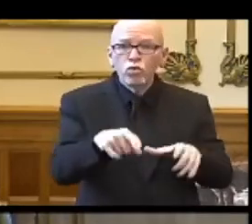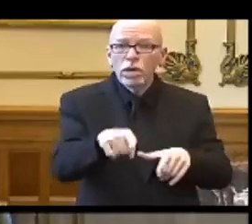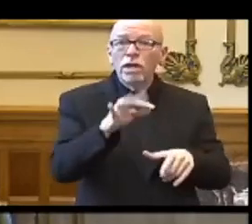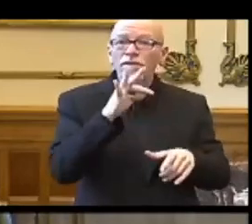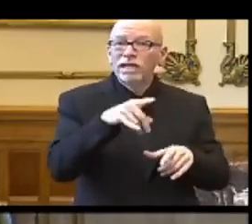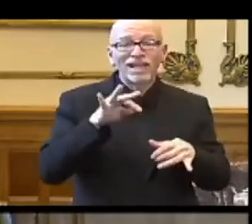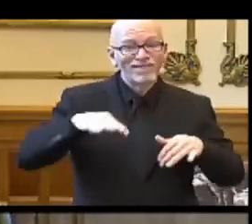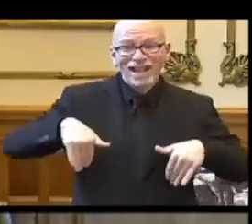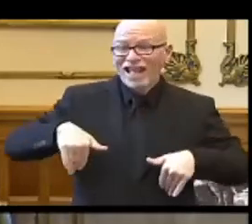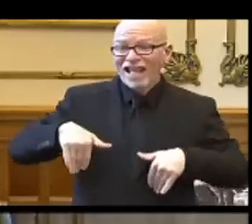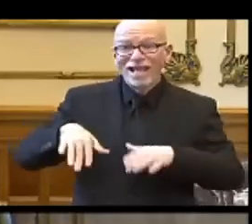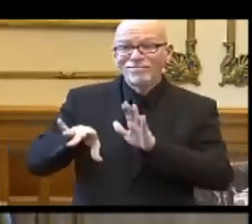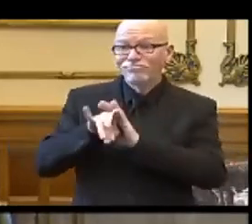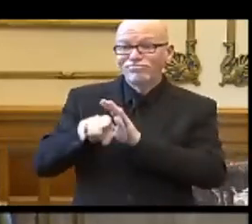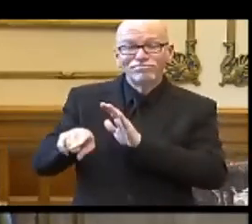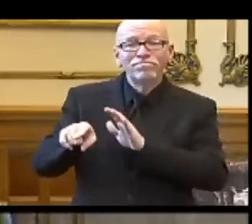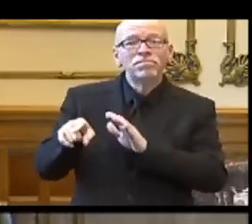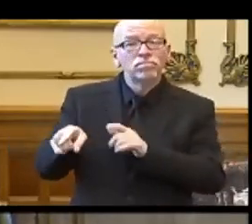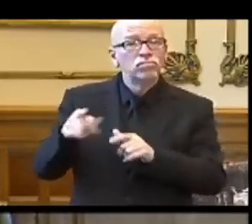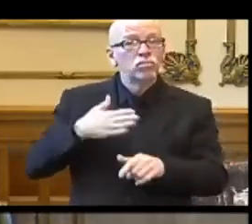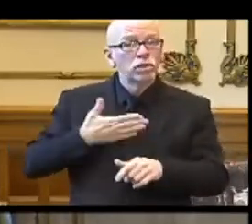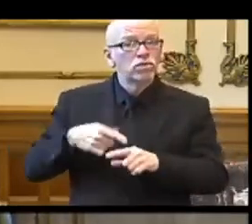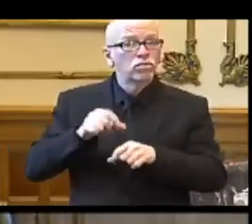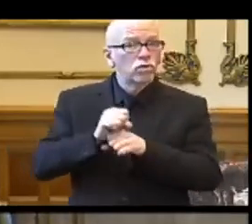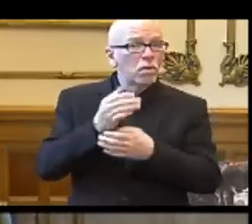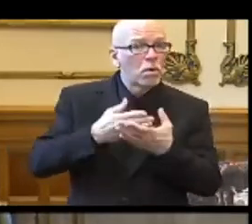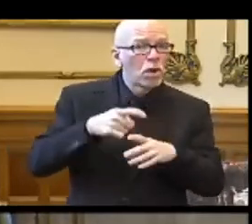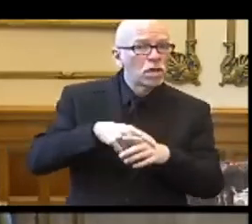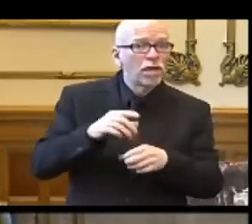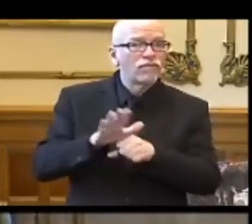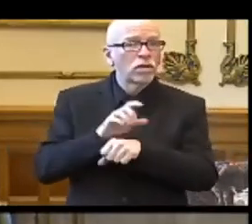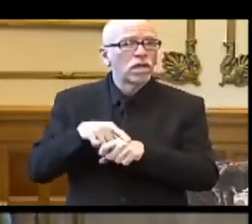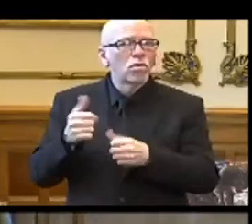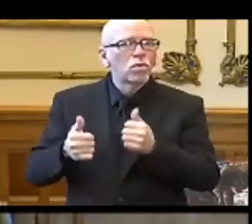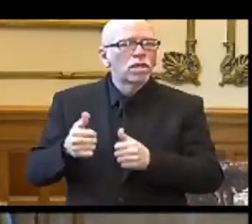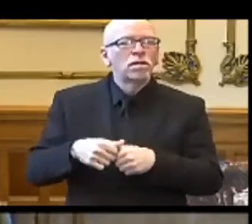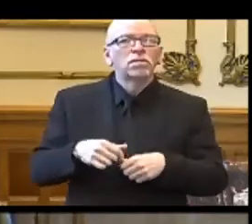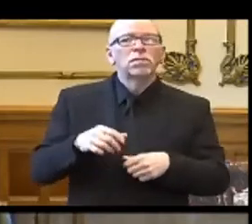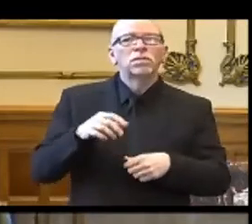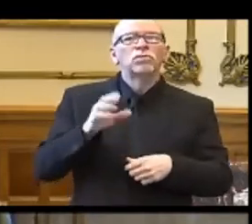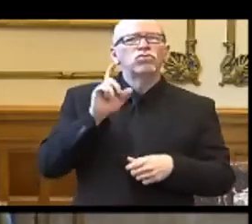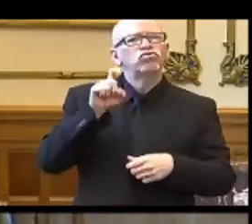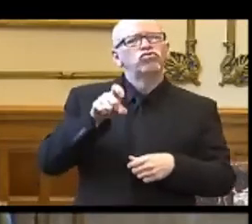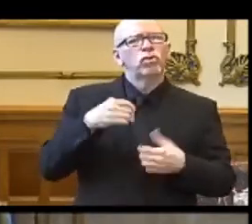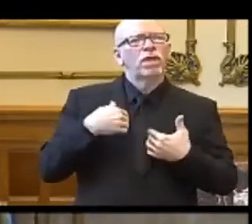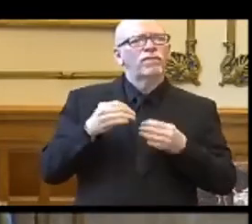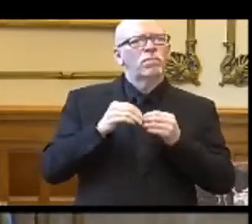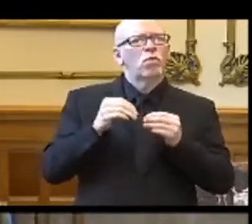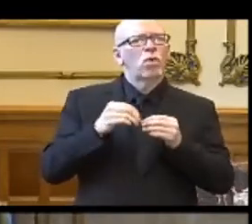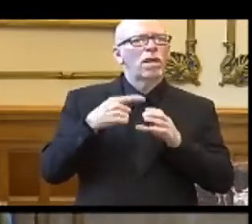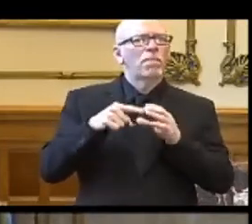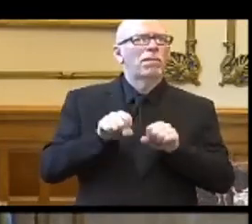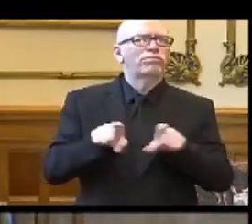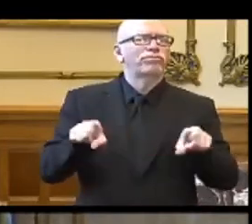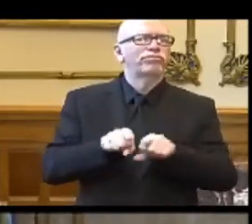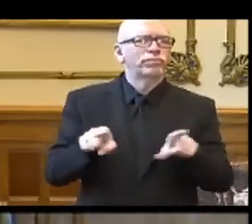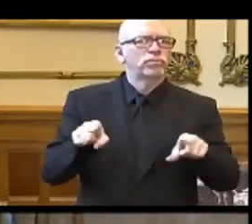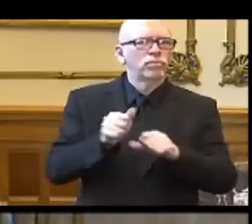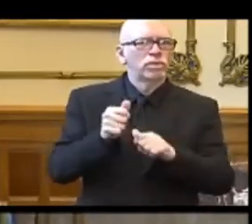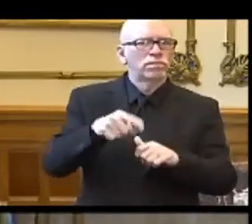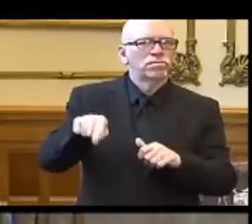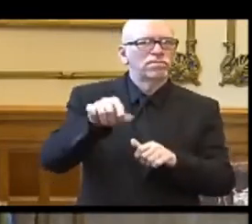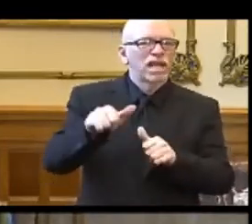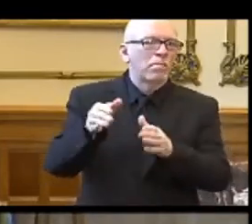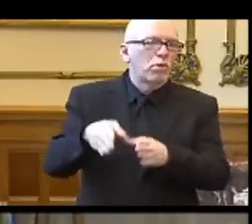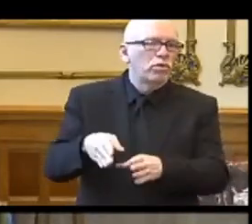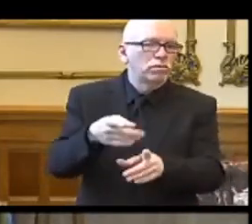if they had not been matched, were they willing to work part-time or full-time? So there should be more emails following up for that